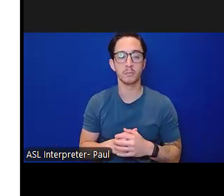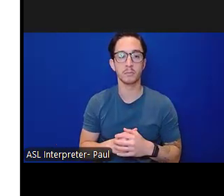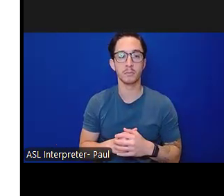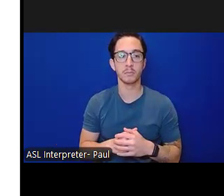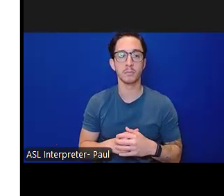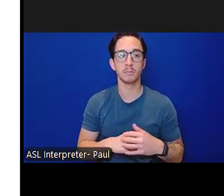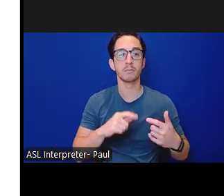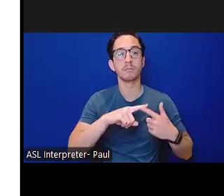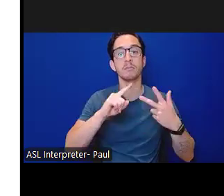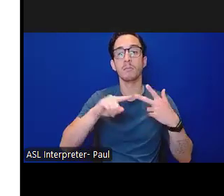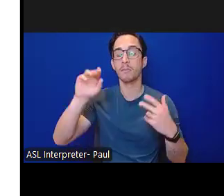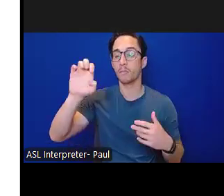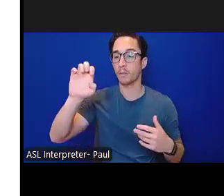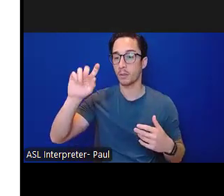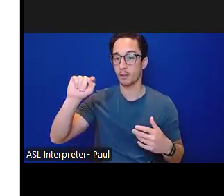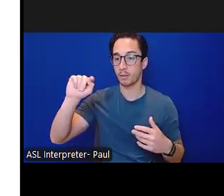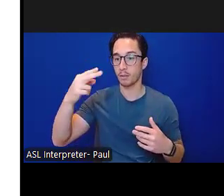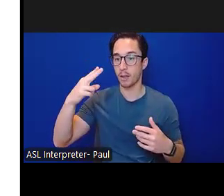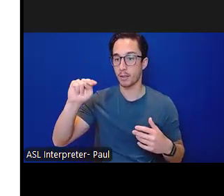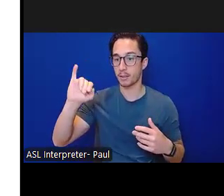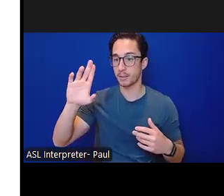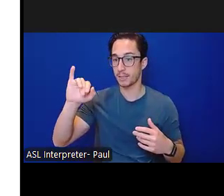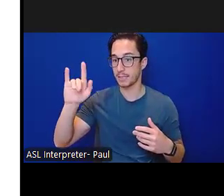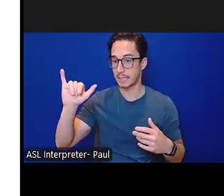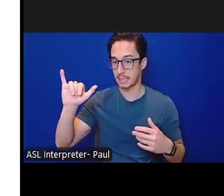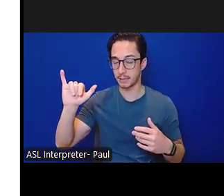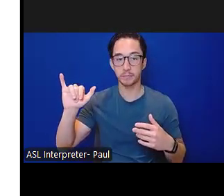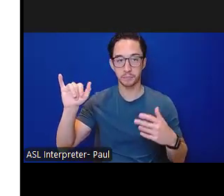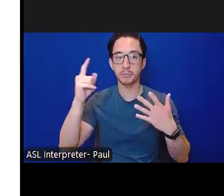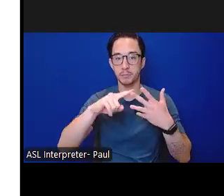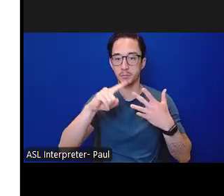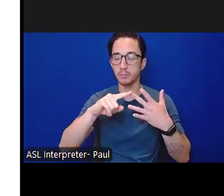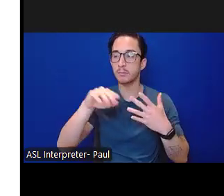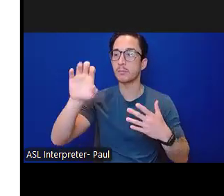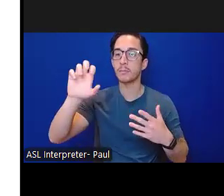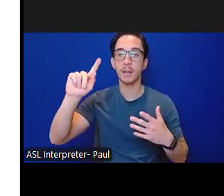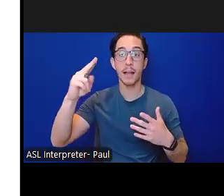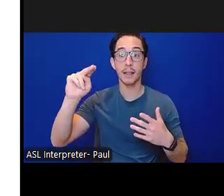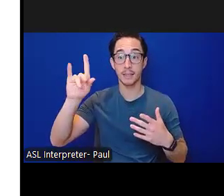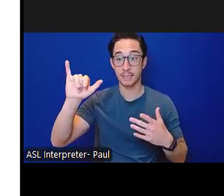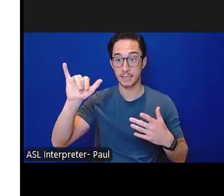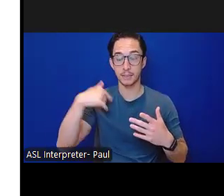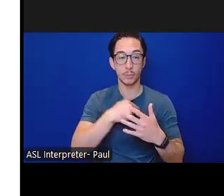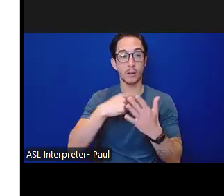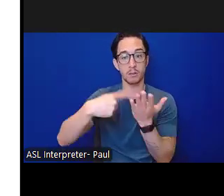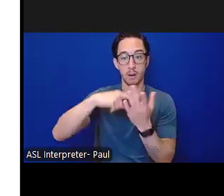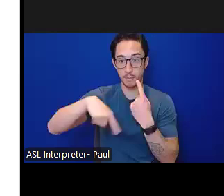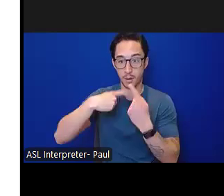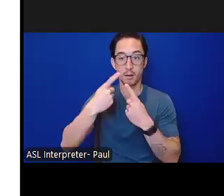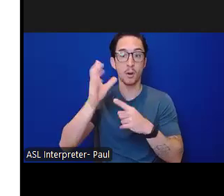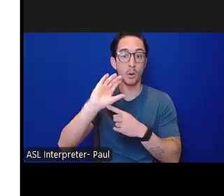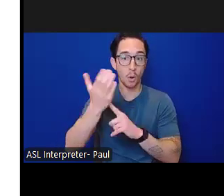And then we have ethnicity. So when we're talking about ethnicity, we're talking about cultural,